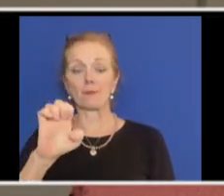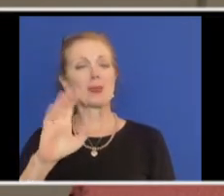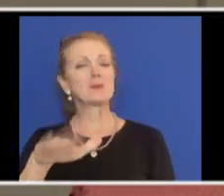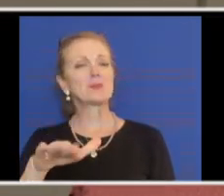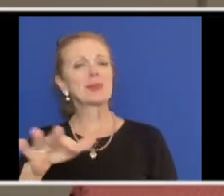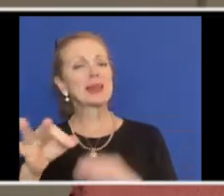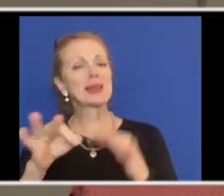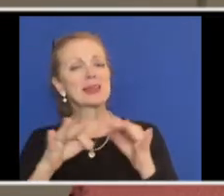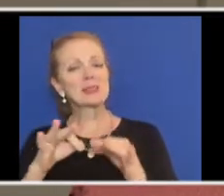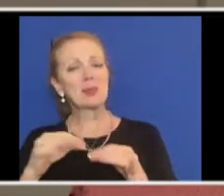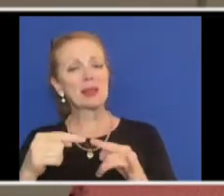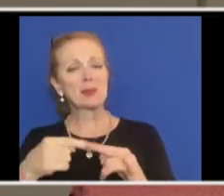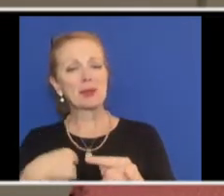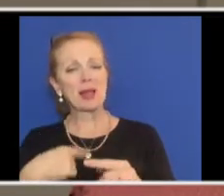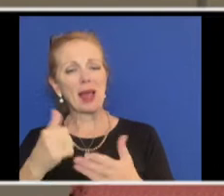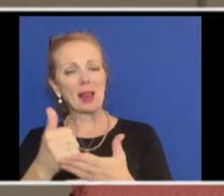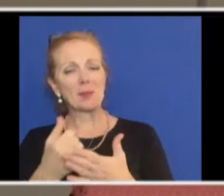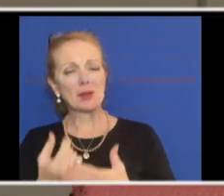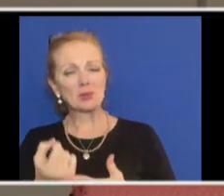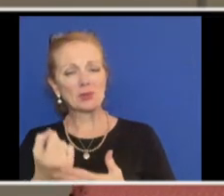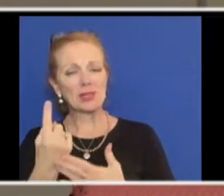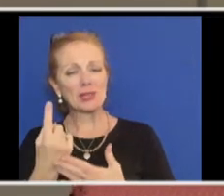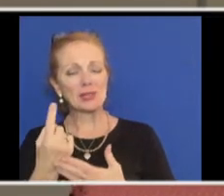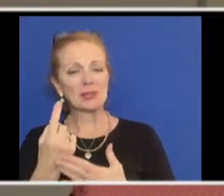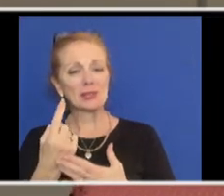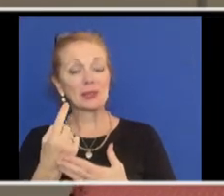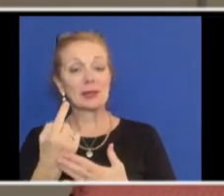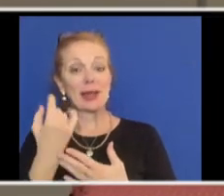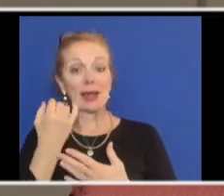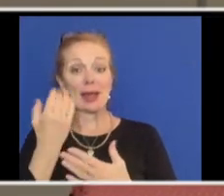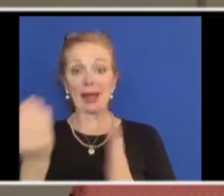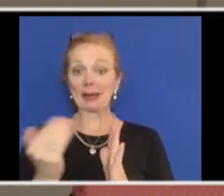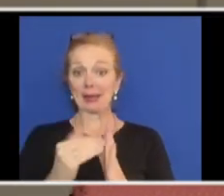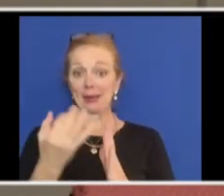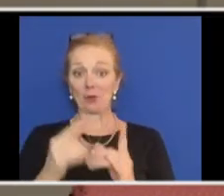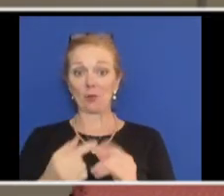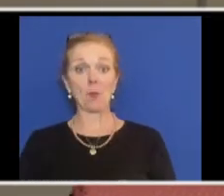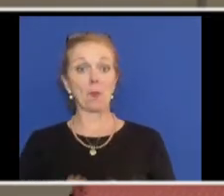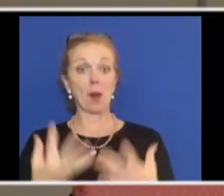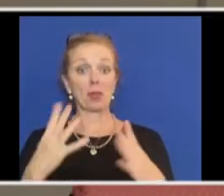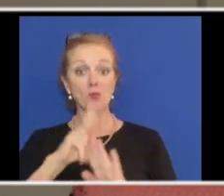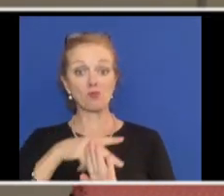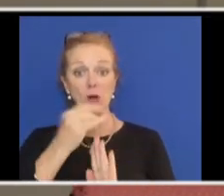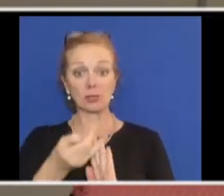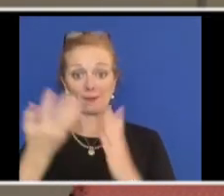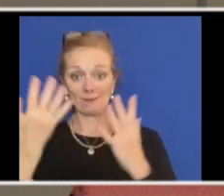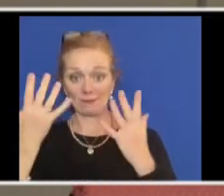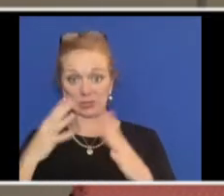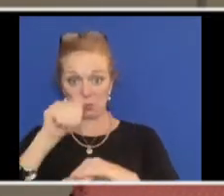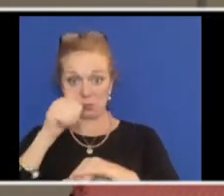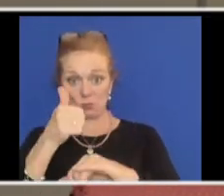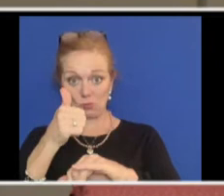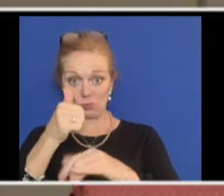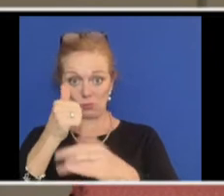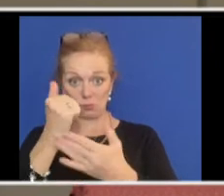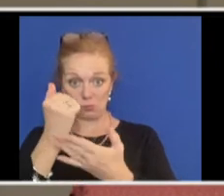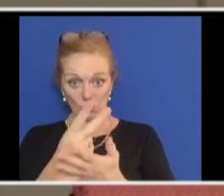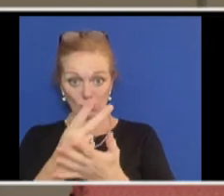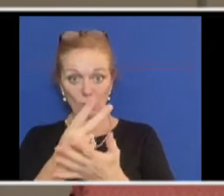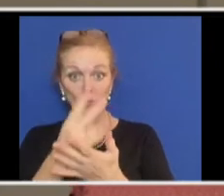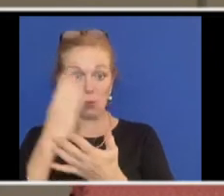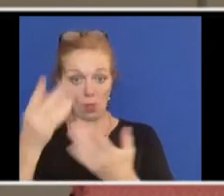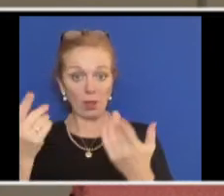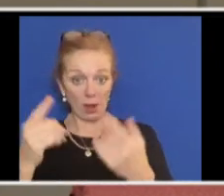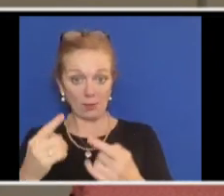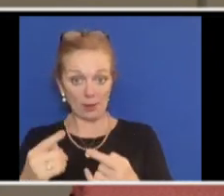to me in layman's terms again if we have multiple projects that we have already approved that are coming and that's going to need to